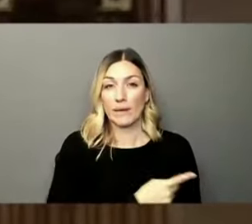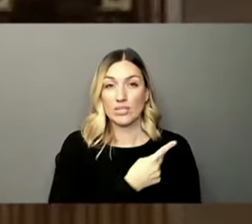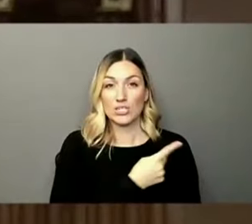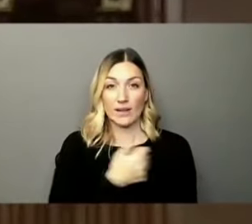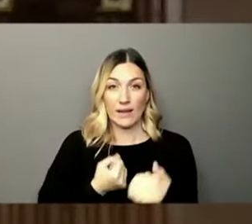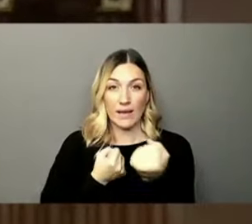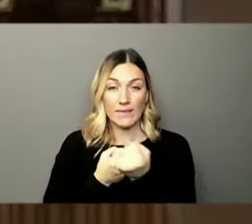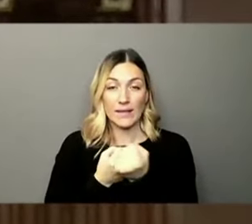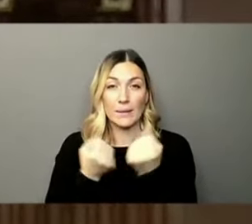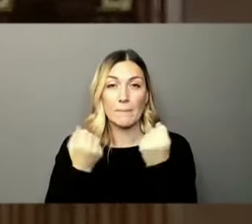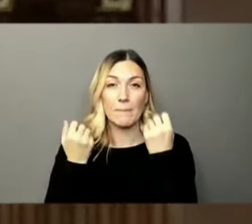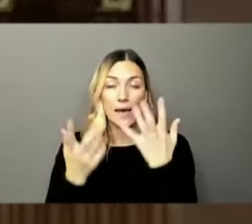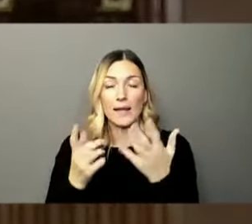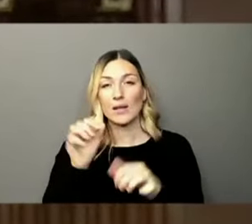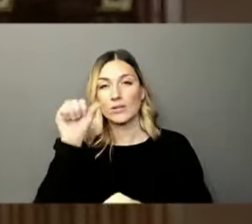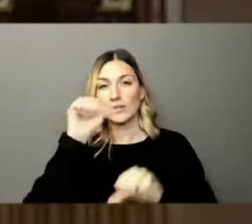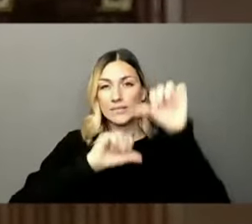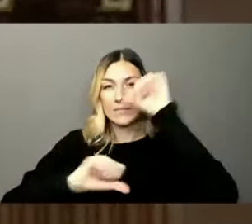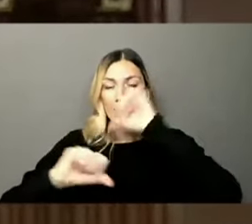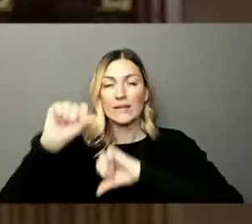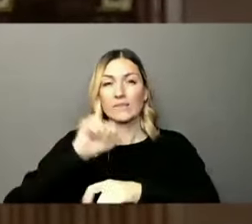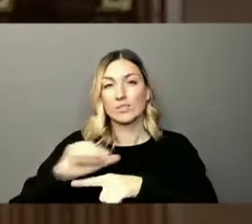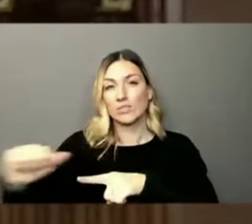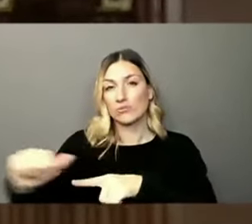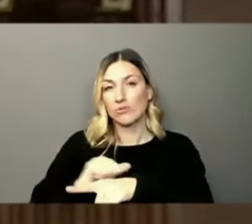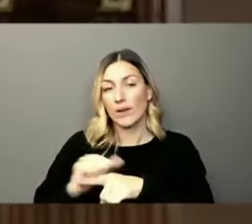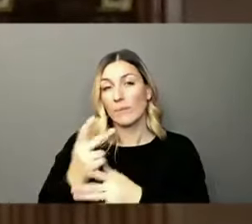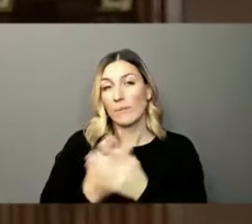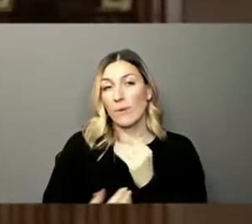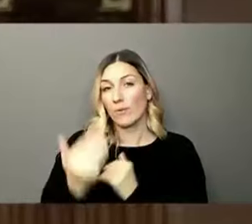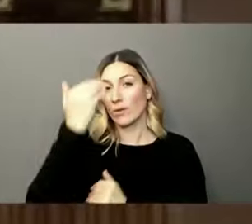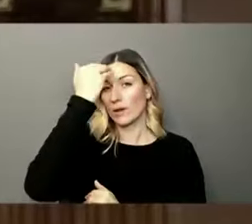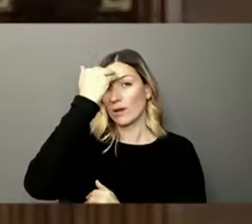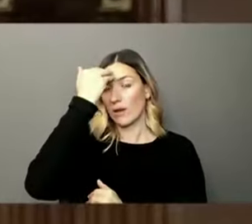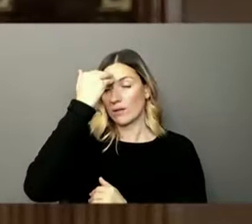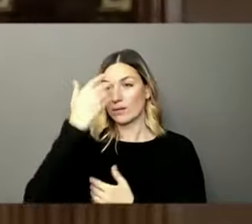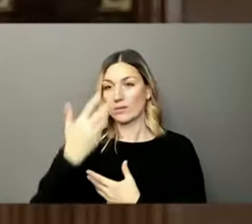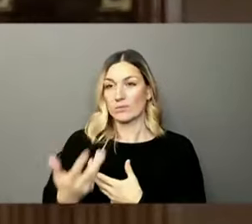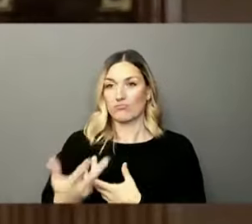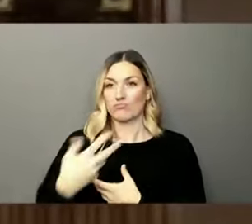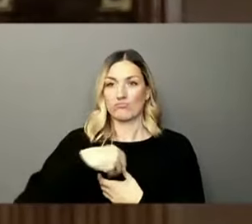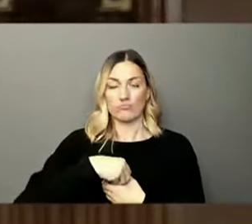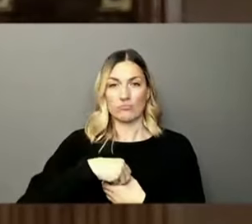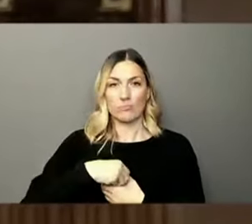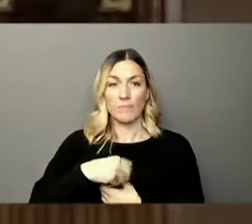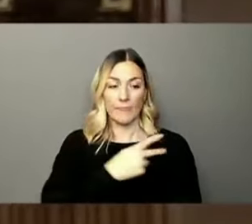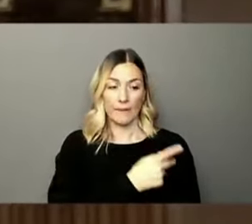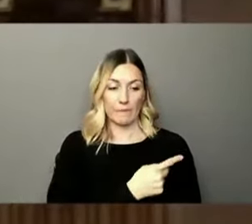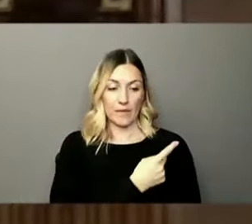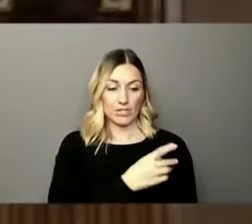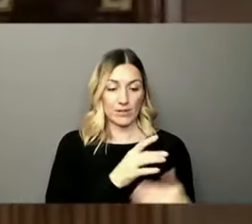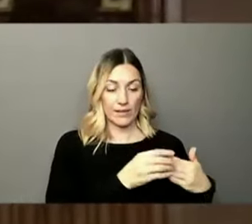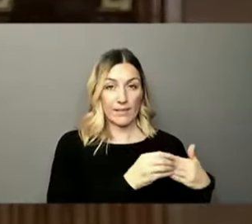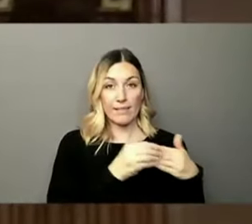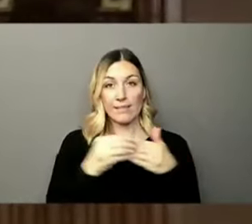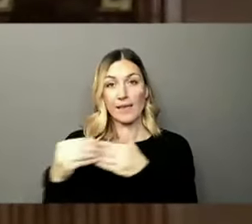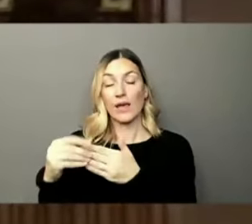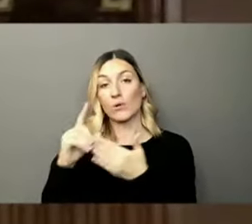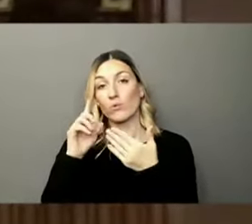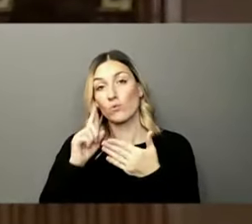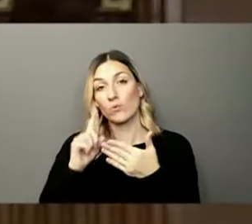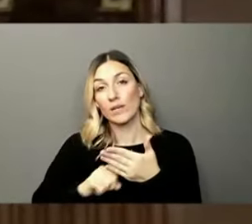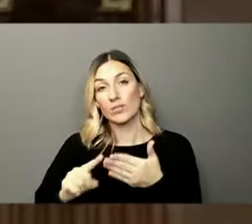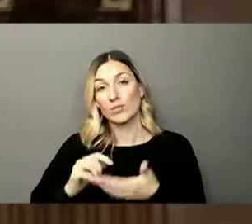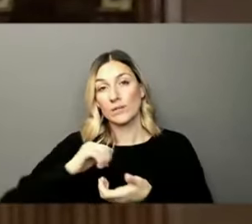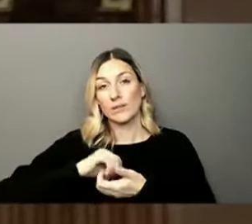are scientifically trained, and so they're bringing both of those knowledge bases. I'm thinking of the patient-led research collaborative. And I think